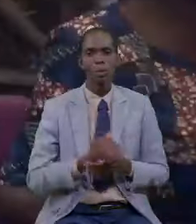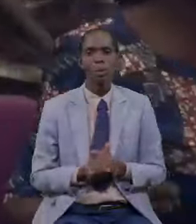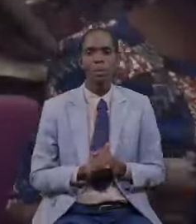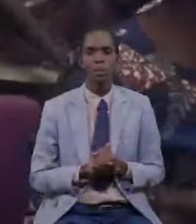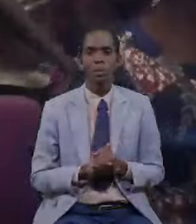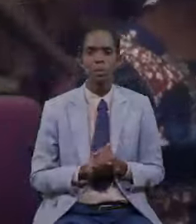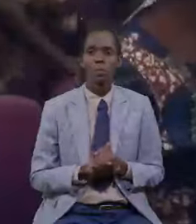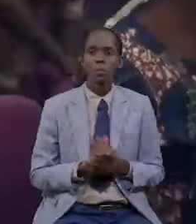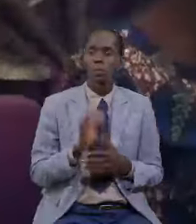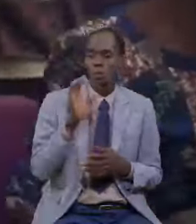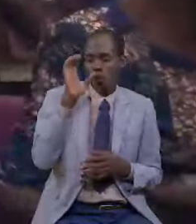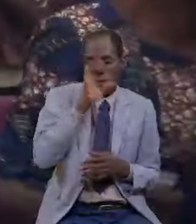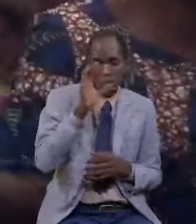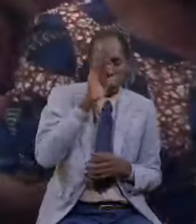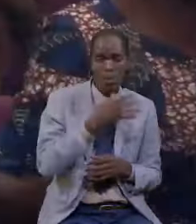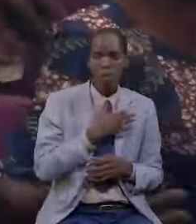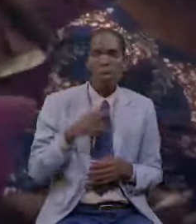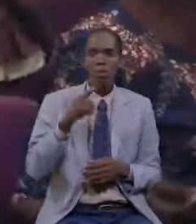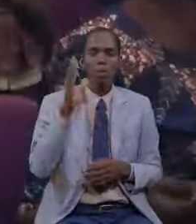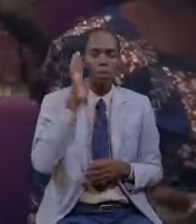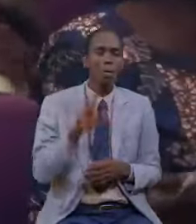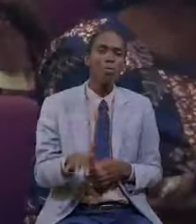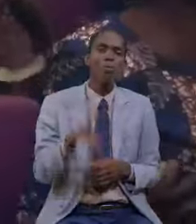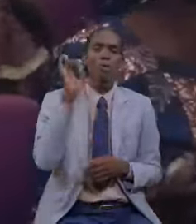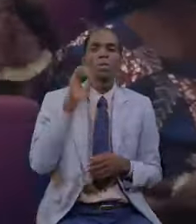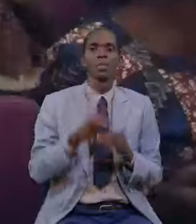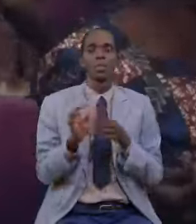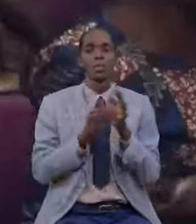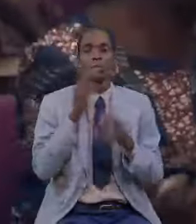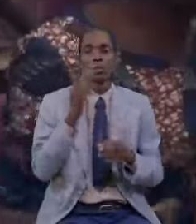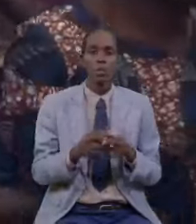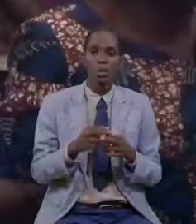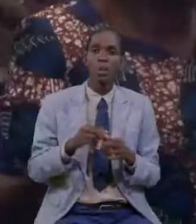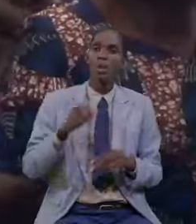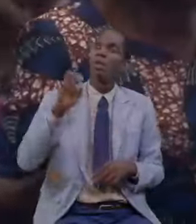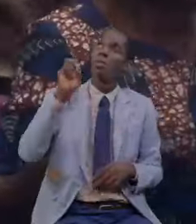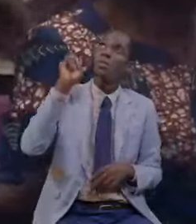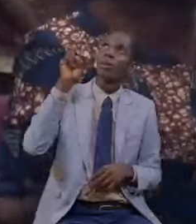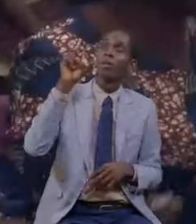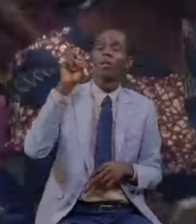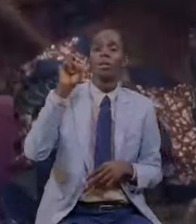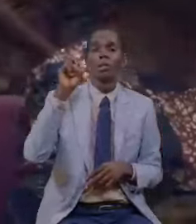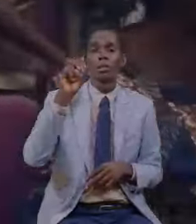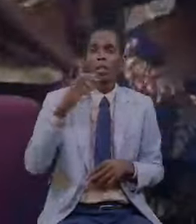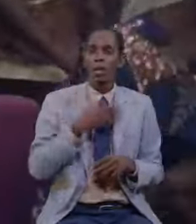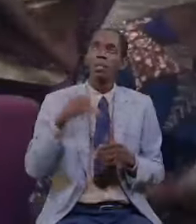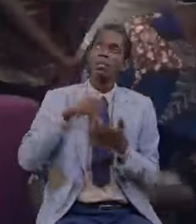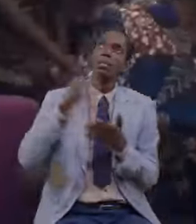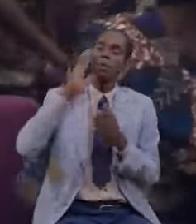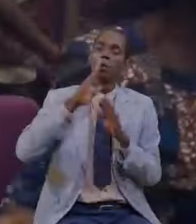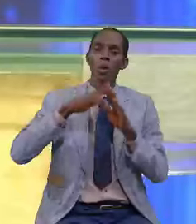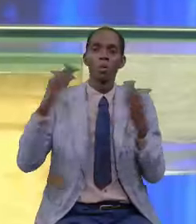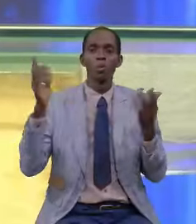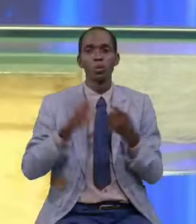seek and you shall find knock it shall be opened unto